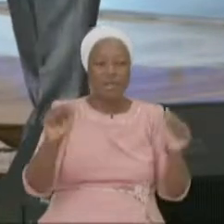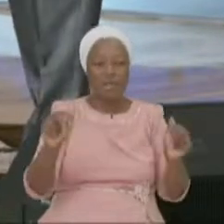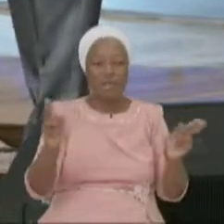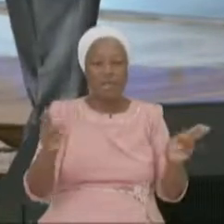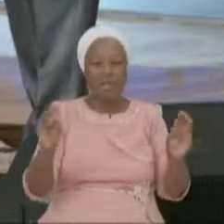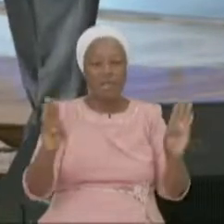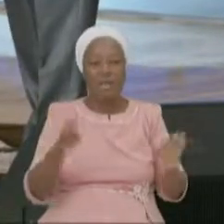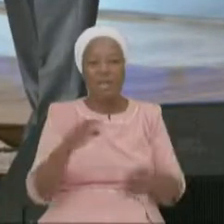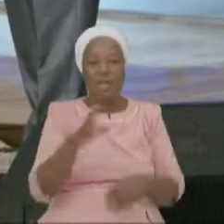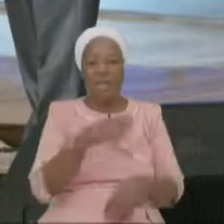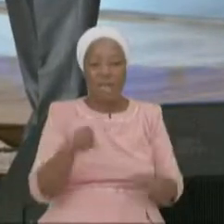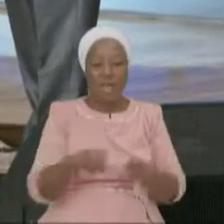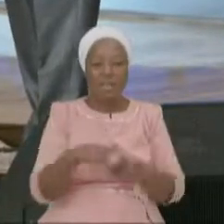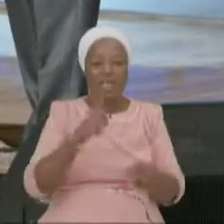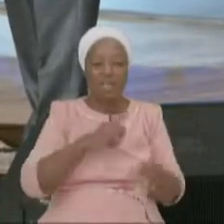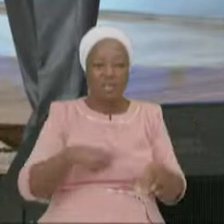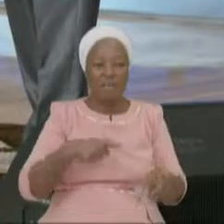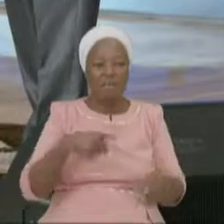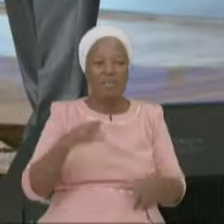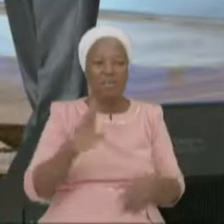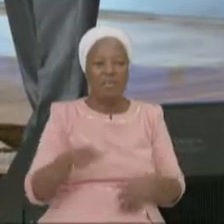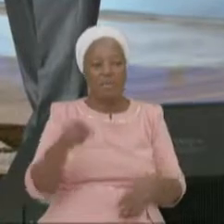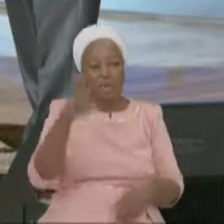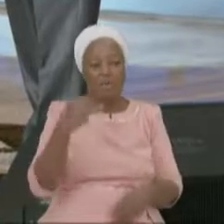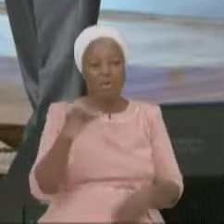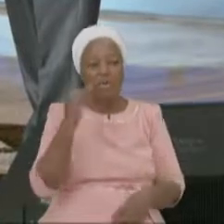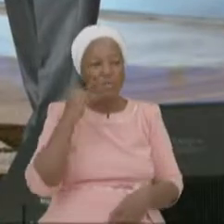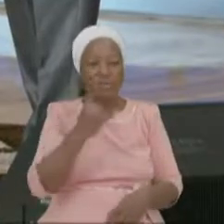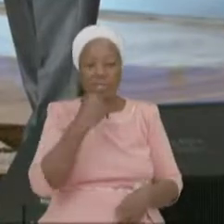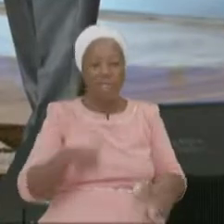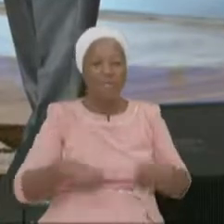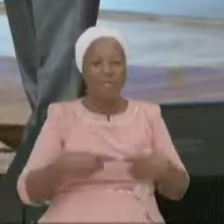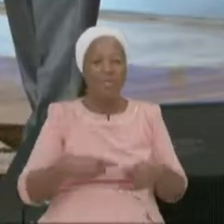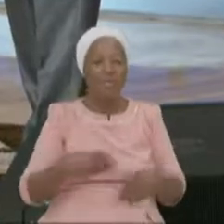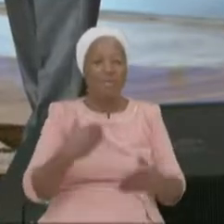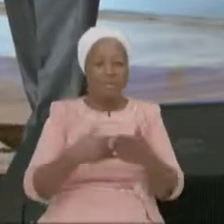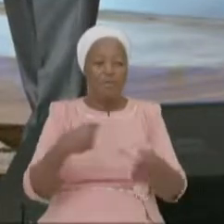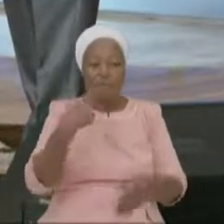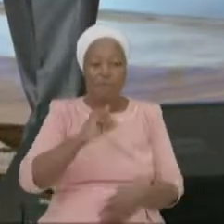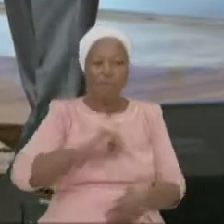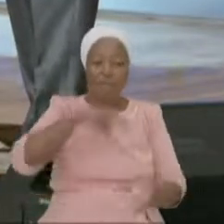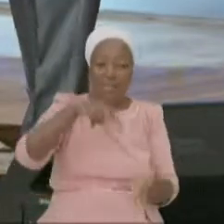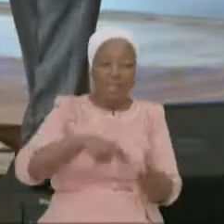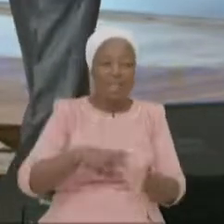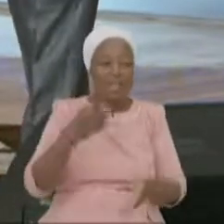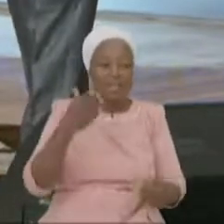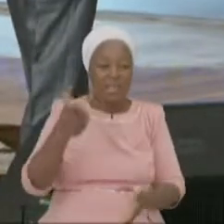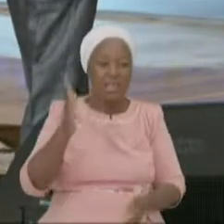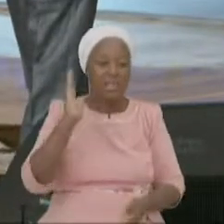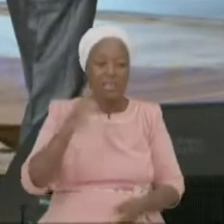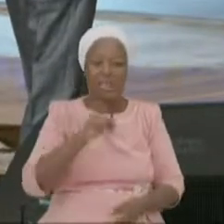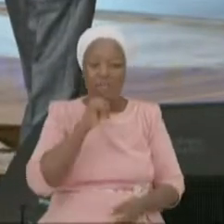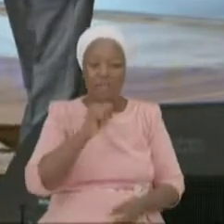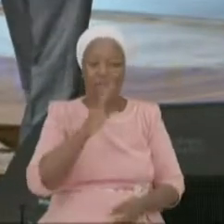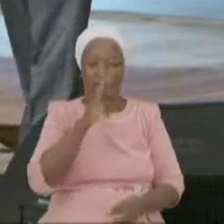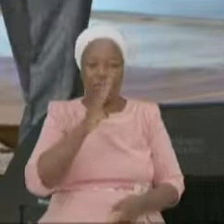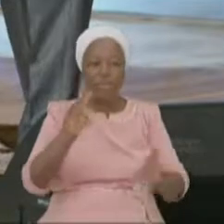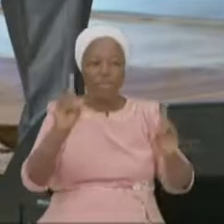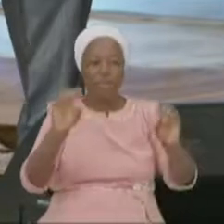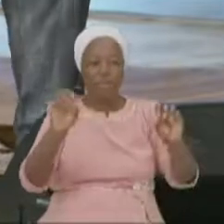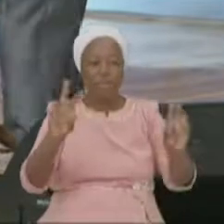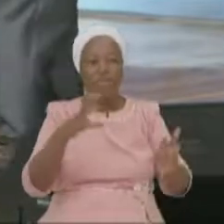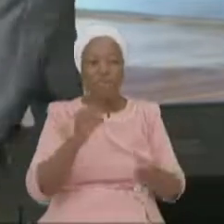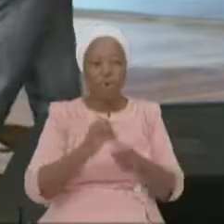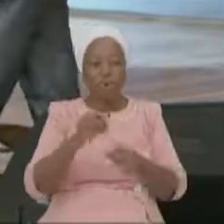stand, there shall not be dew nor rain these years,